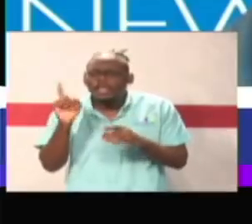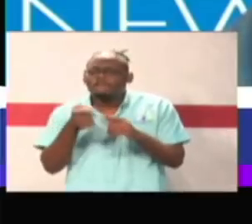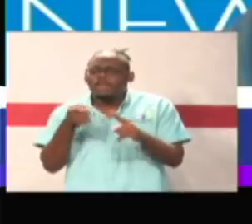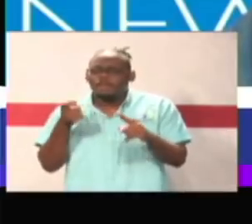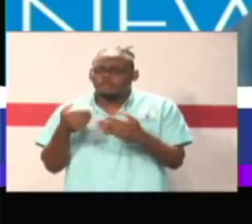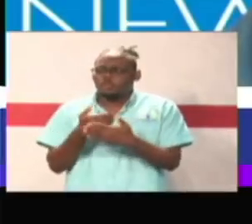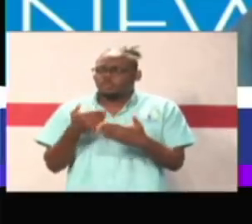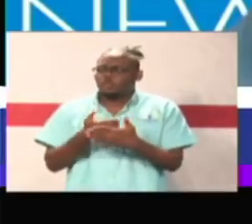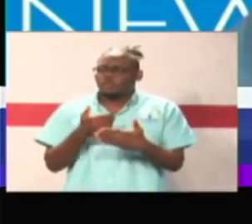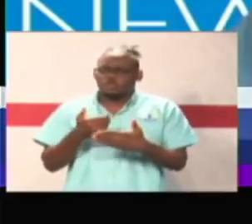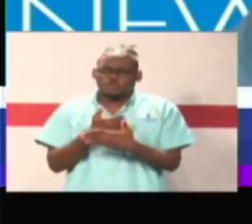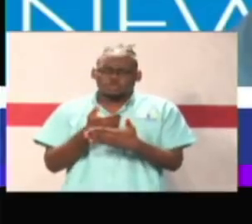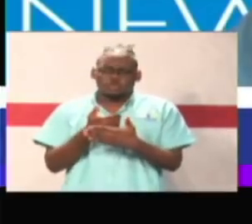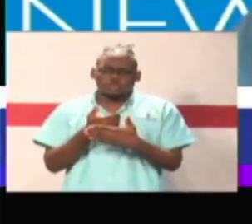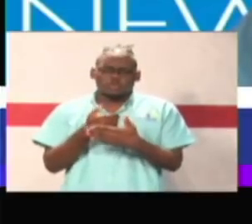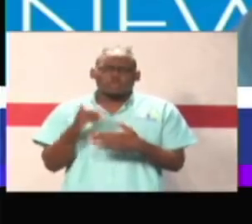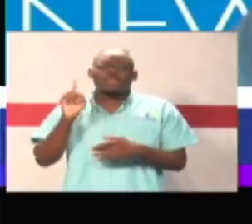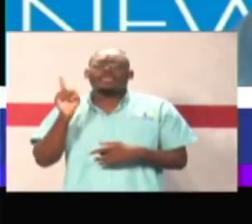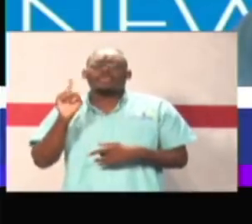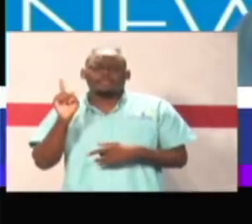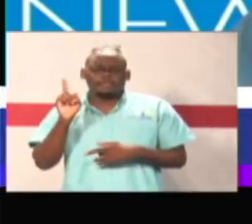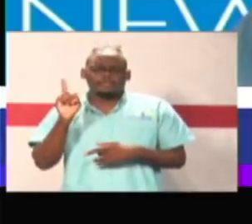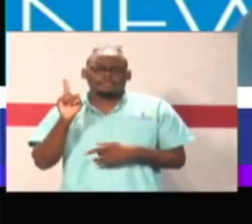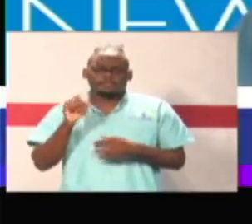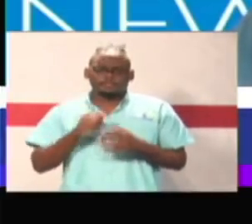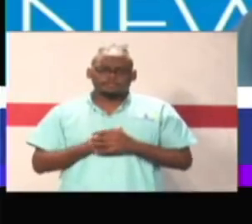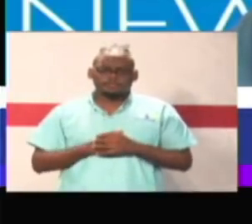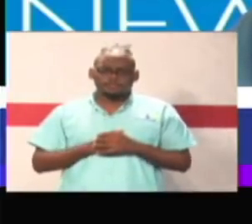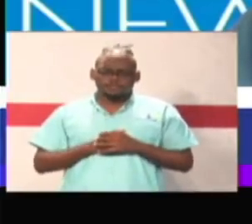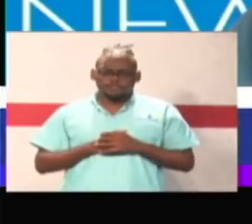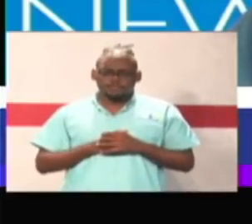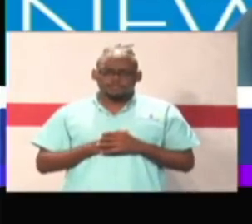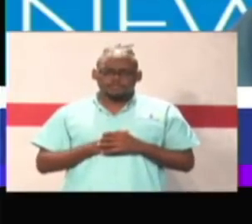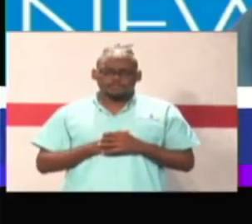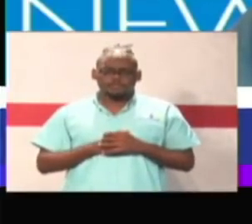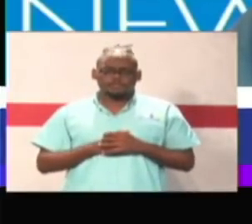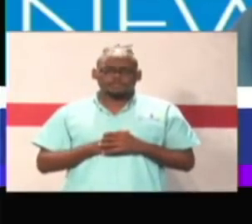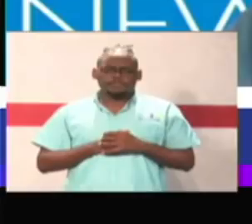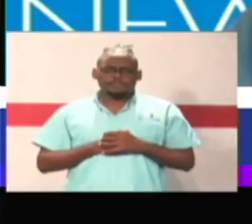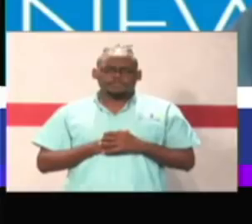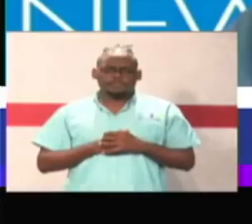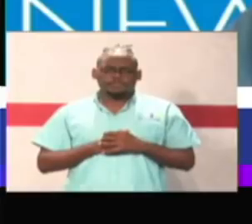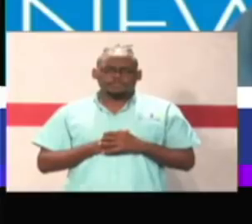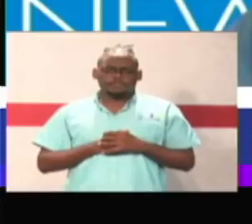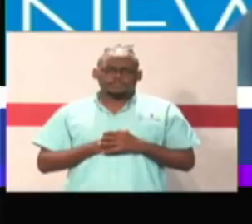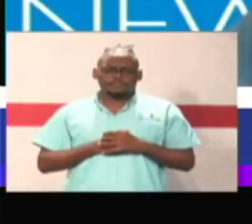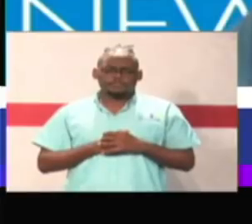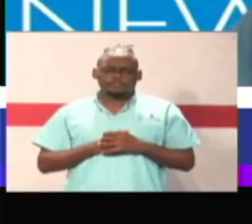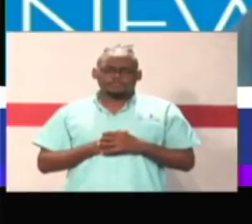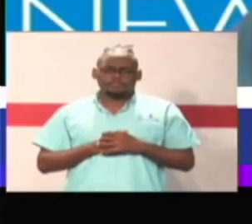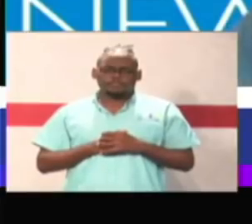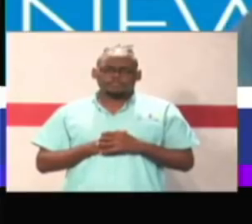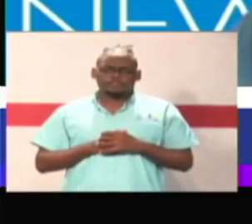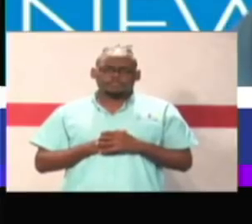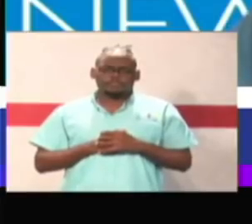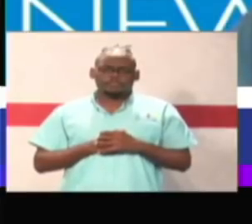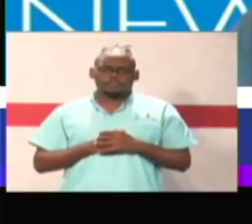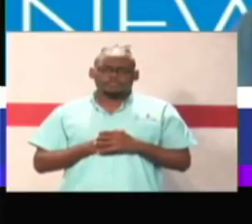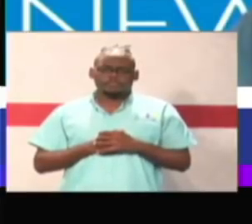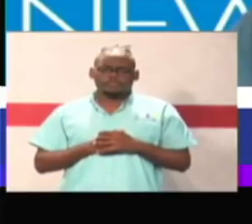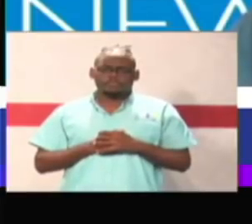Where is it that is the functions? What are the specific instances